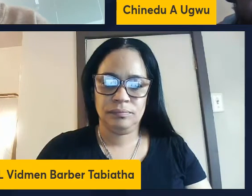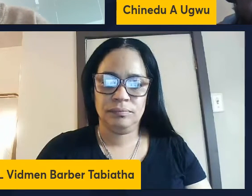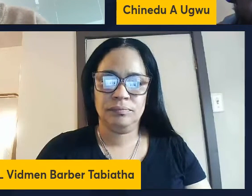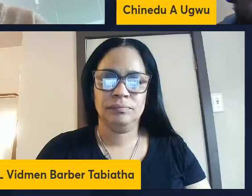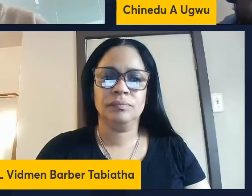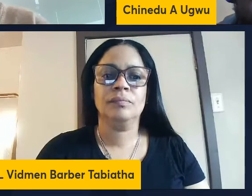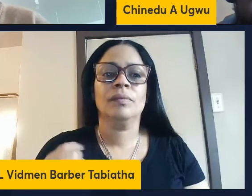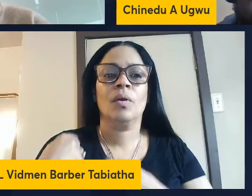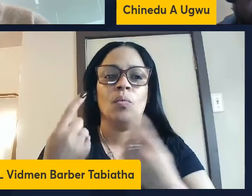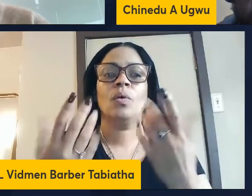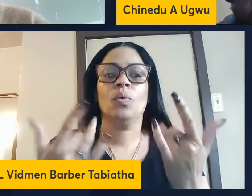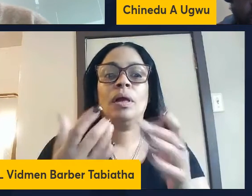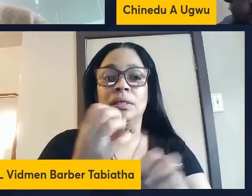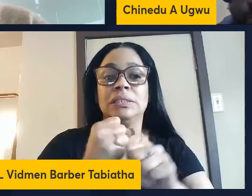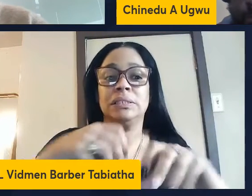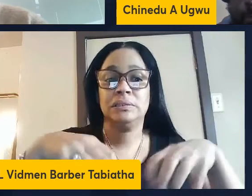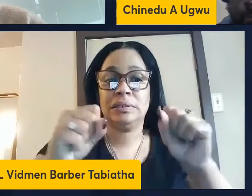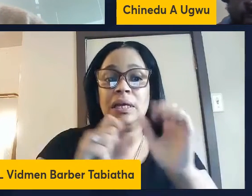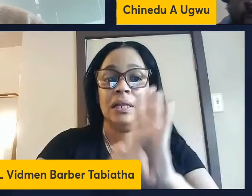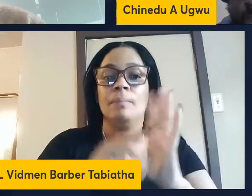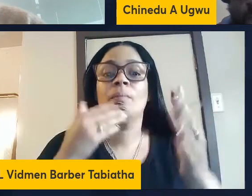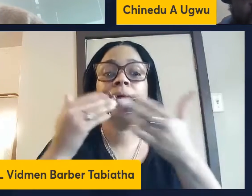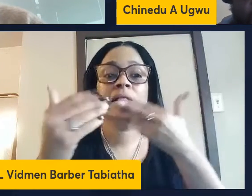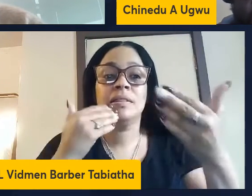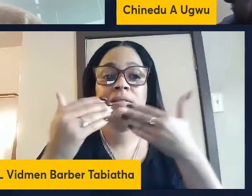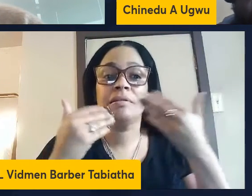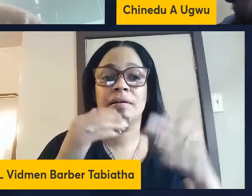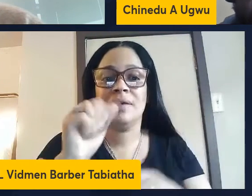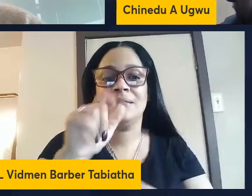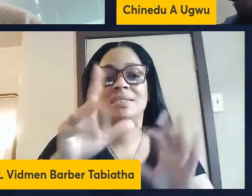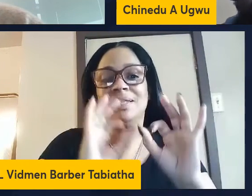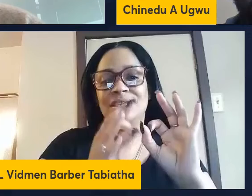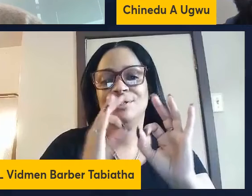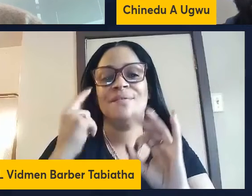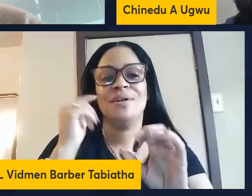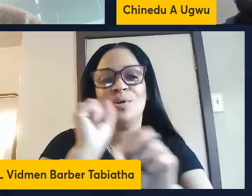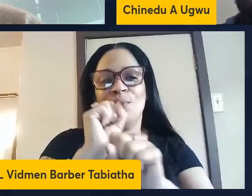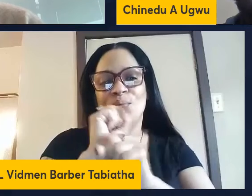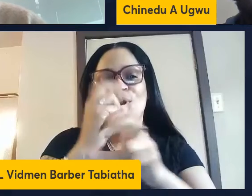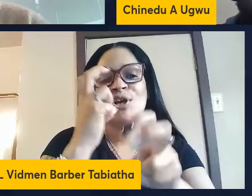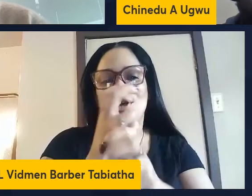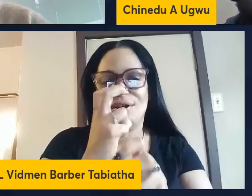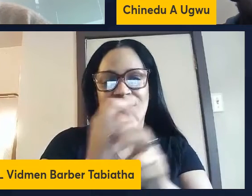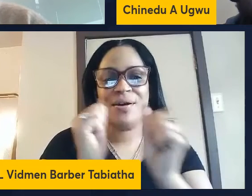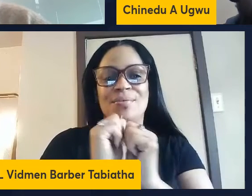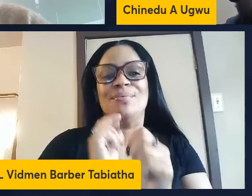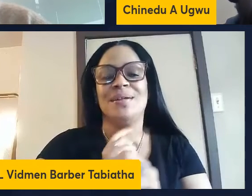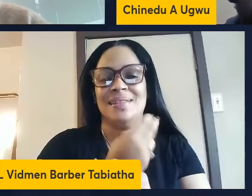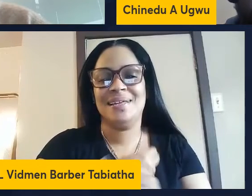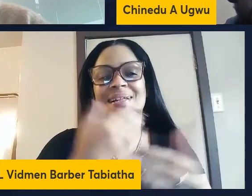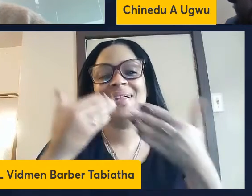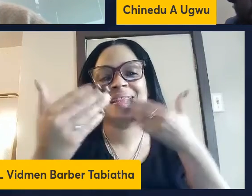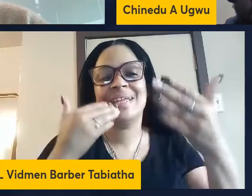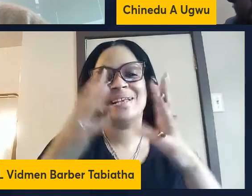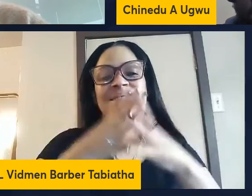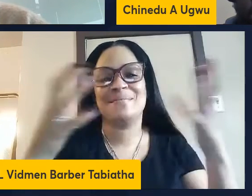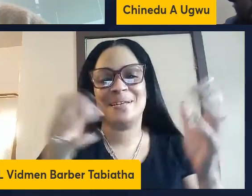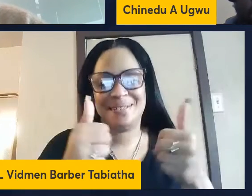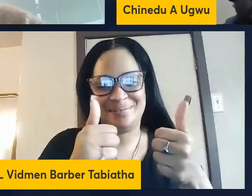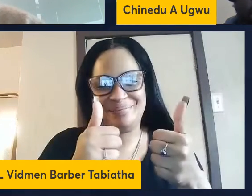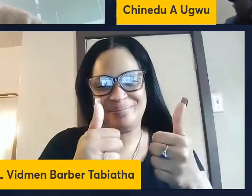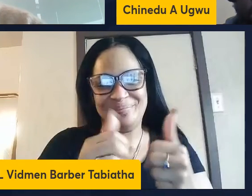While we're waiting, I'll take a moment to acknowledge and thank you, ASL interpreters, for working very hard. Thank you very much.